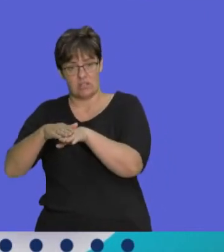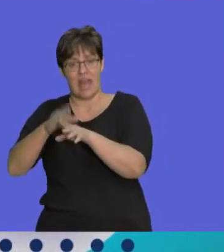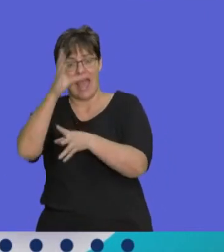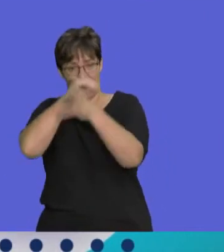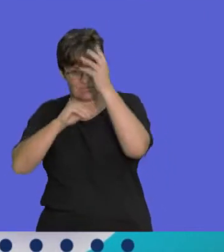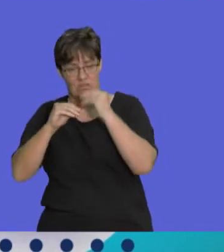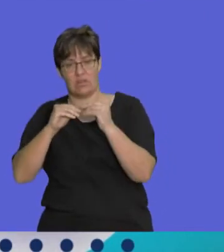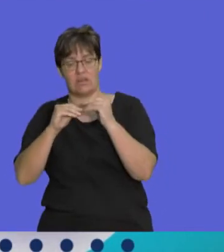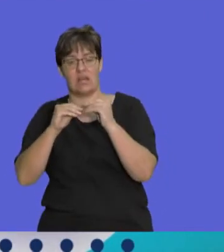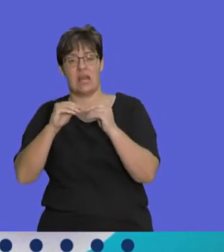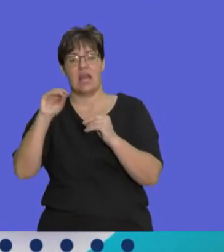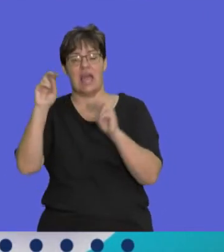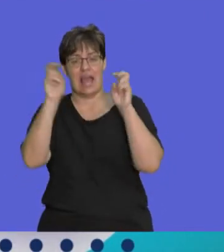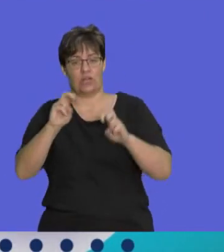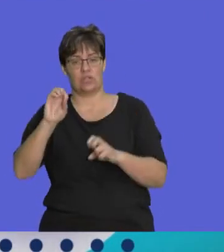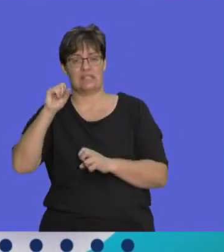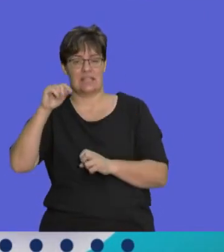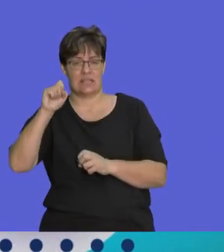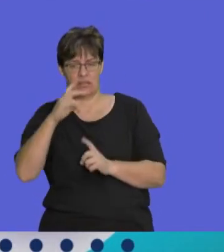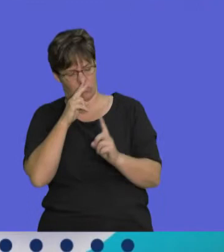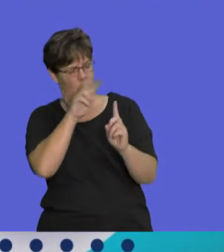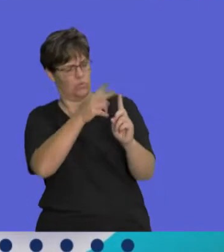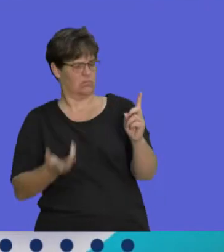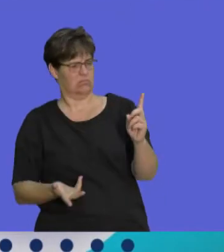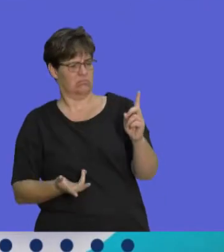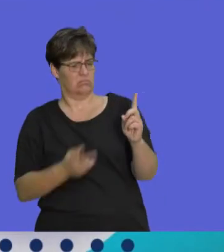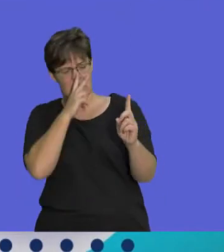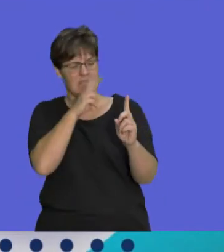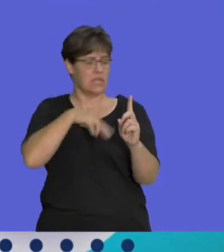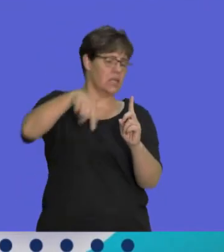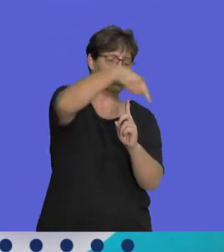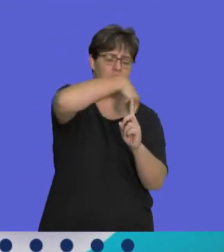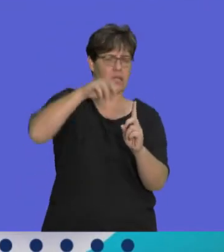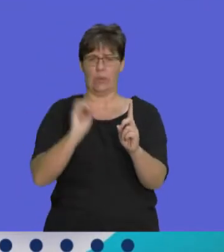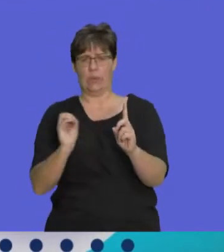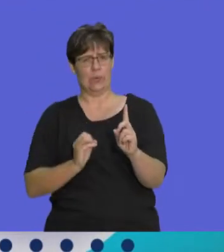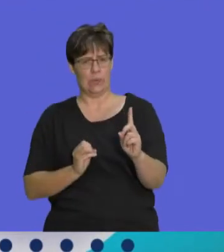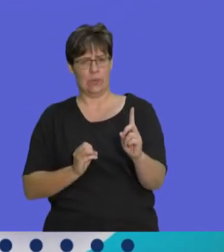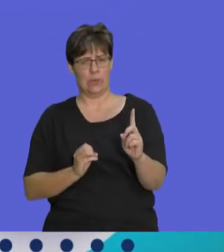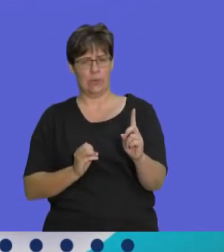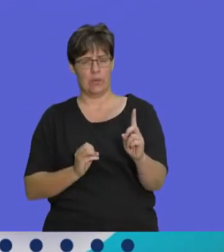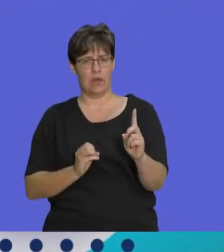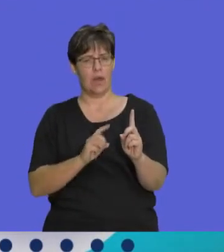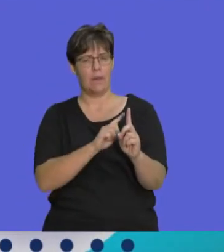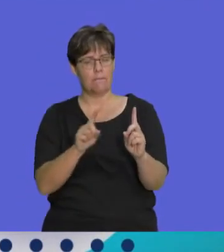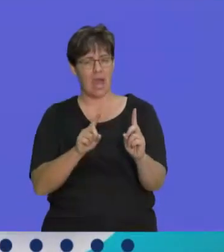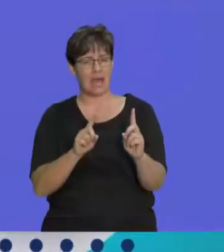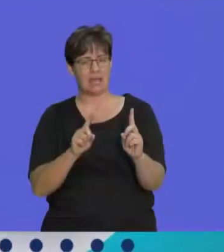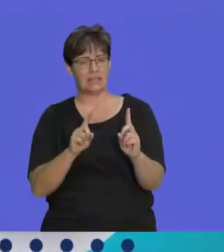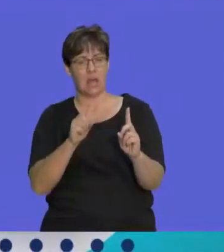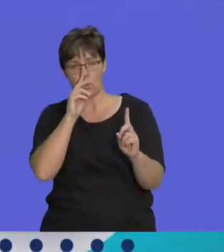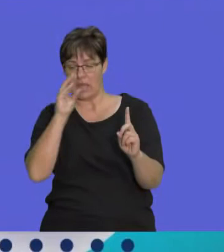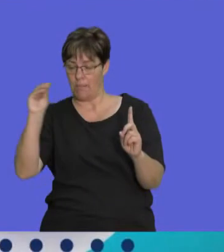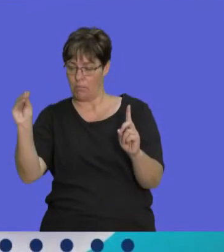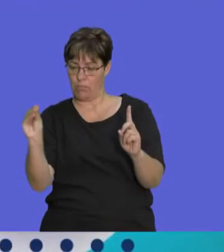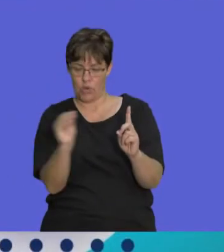will experience an electrostatic force. But by merely looking at the charge, we do not see the electric field, but we can only observe the